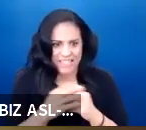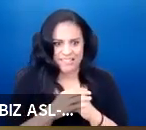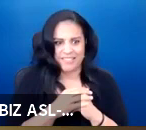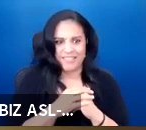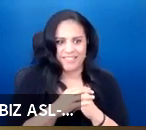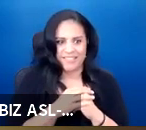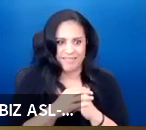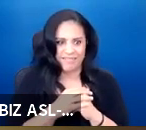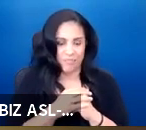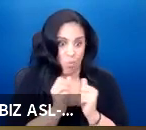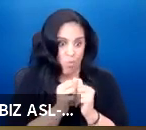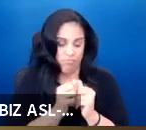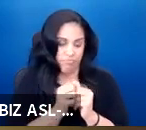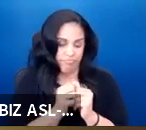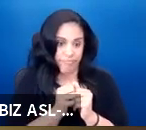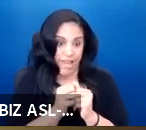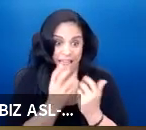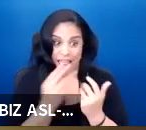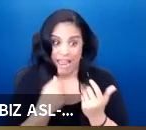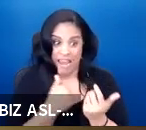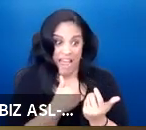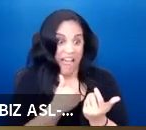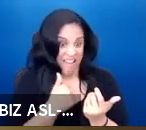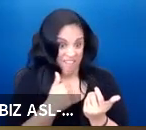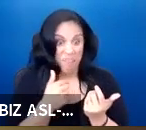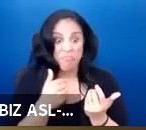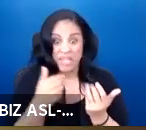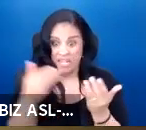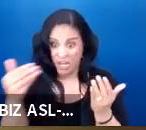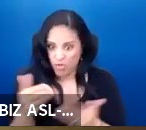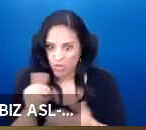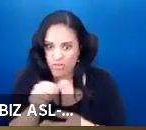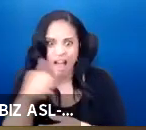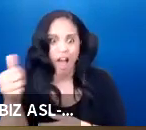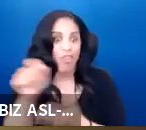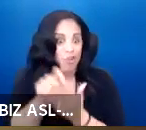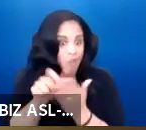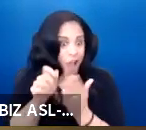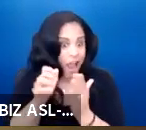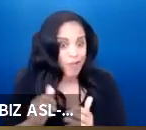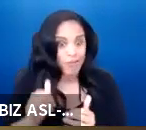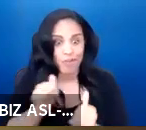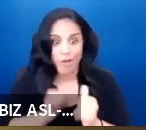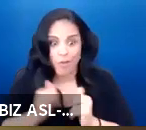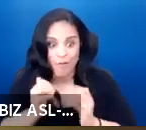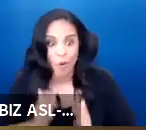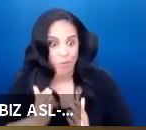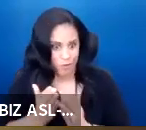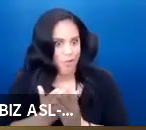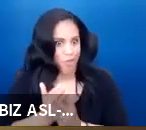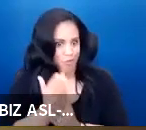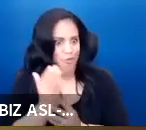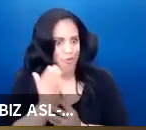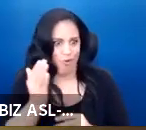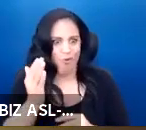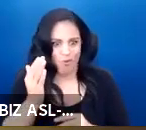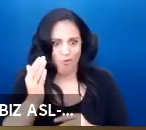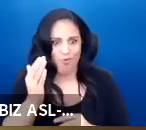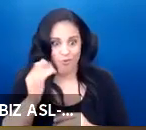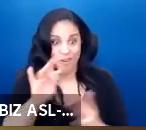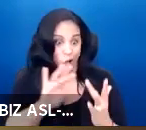been introduced to other writers and performers through the